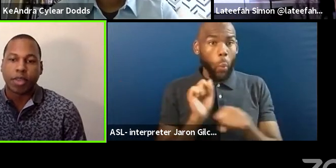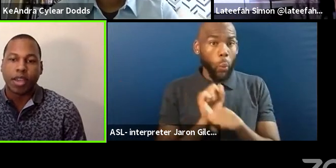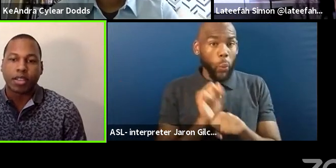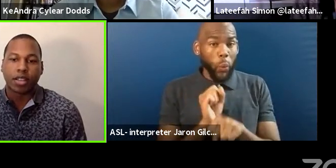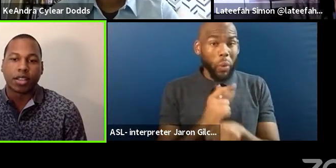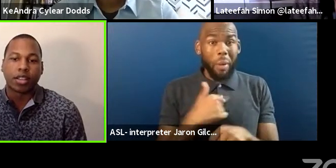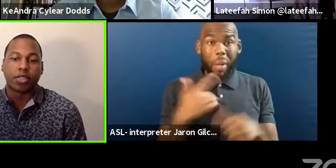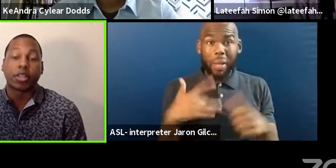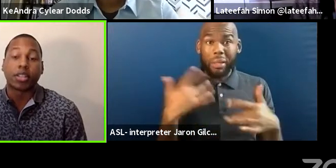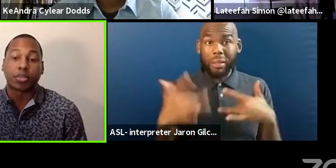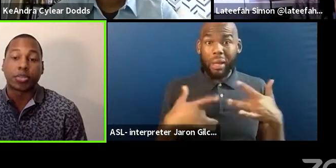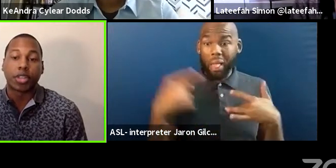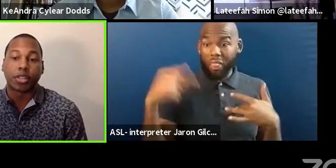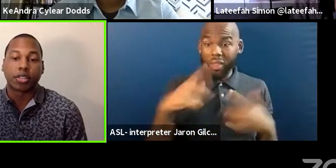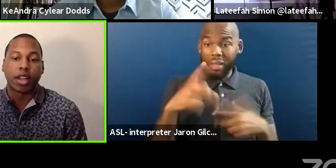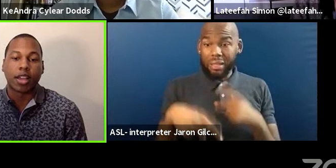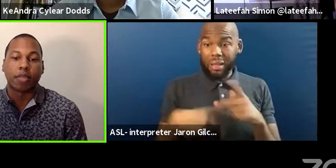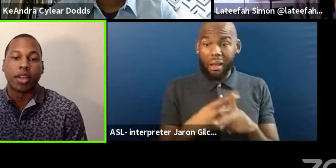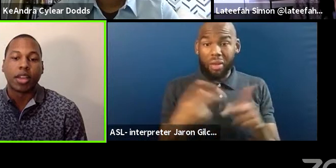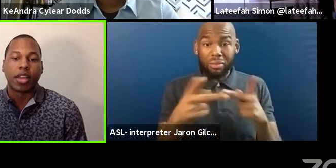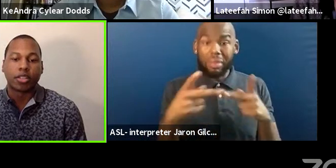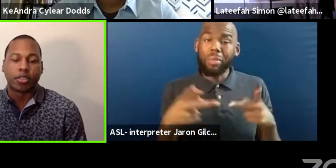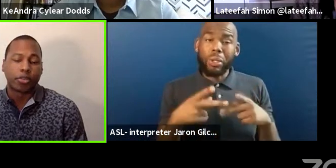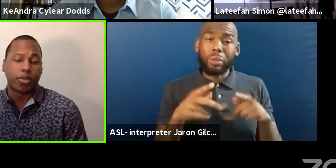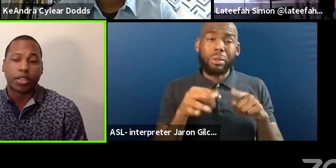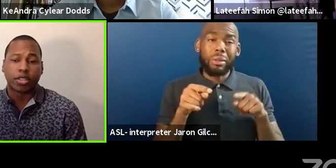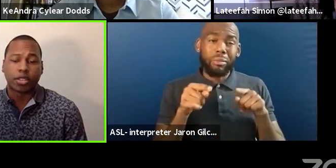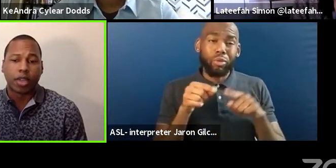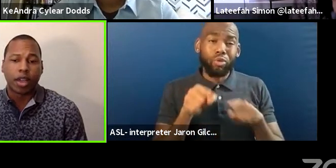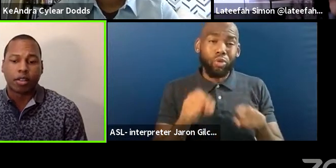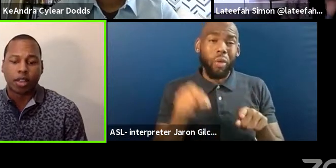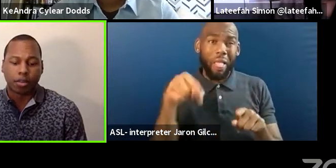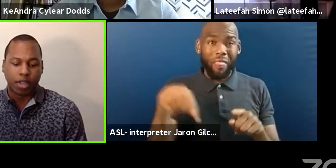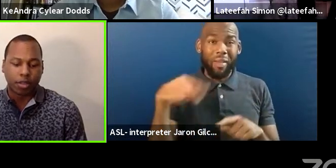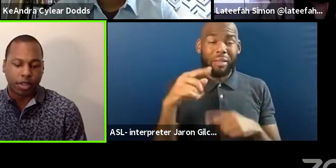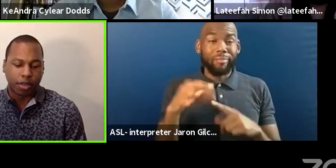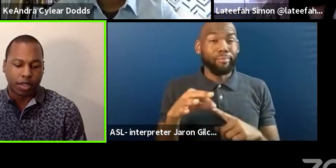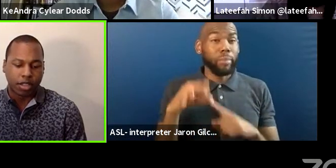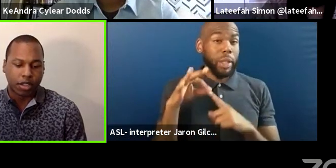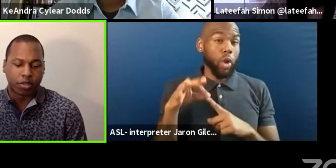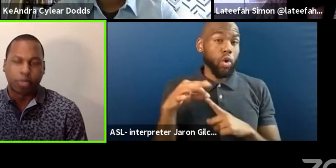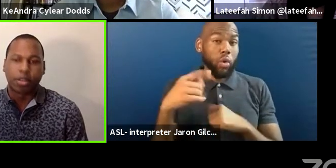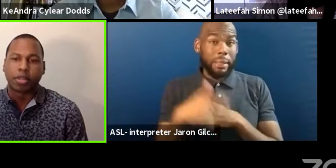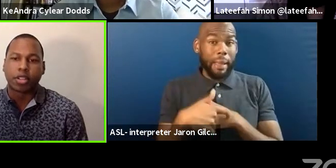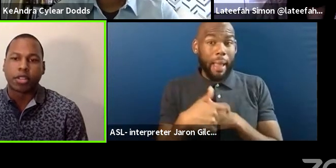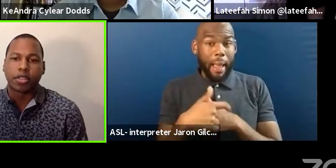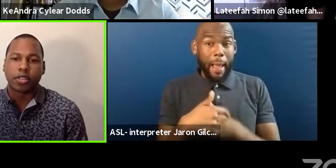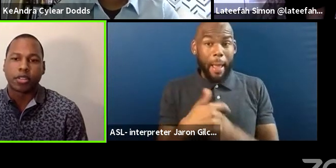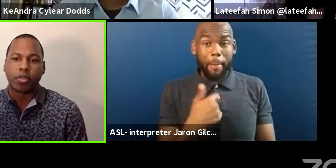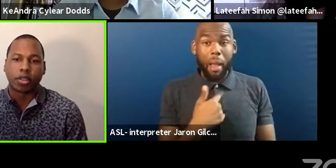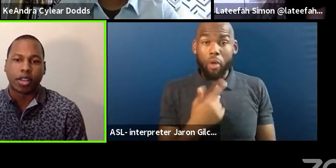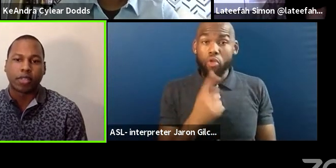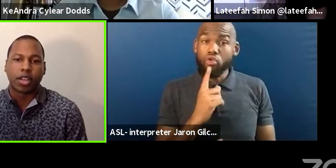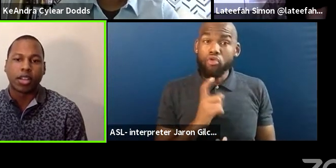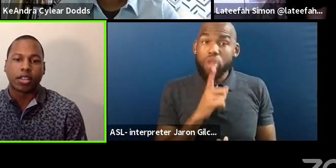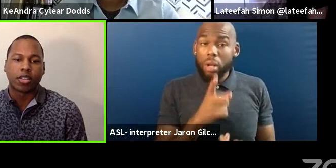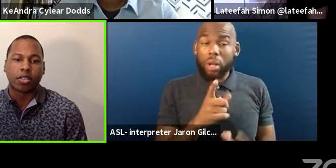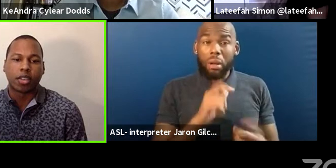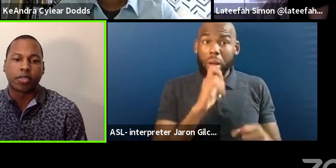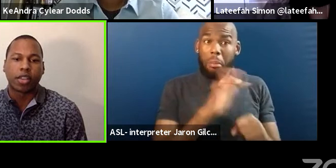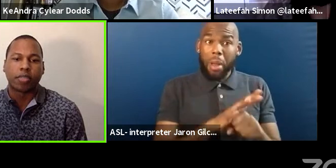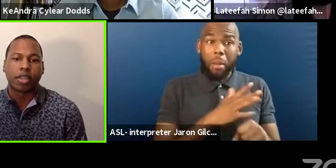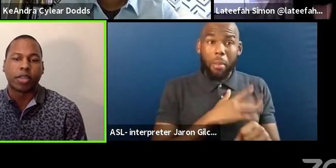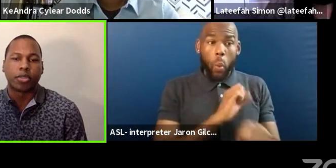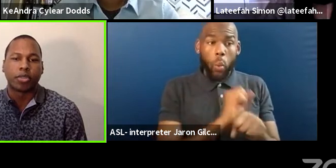kind of space and during this particular time. And so for me, it's just about committing myself to the public service of the work that I've done. And